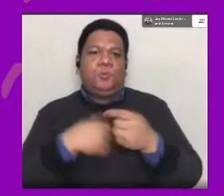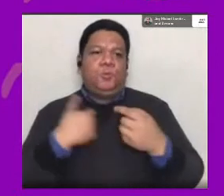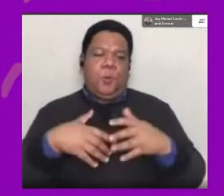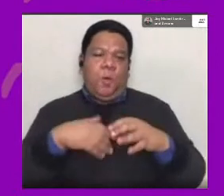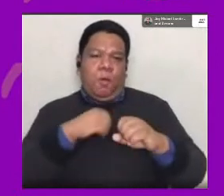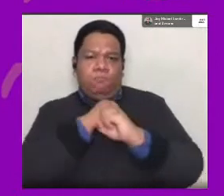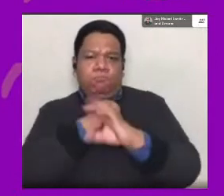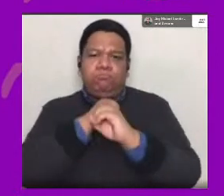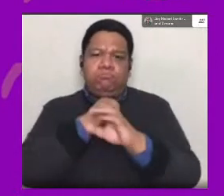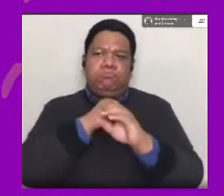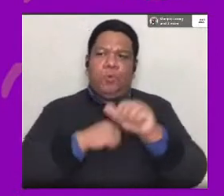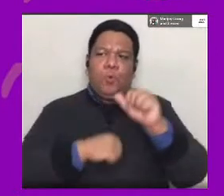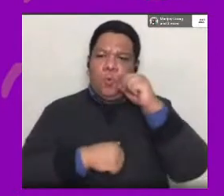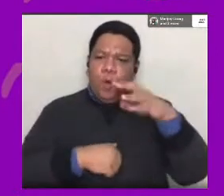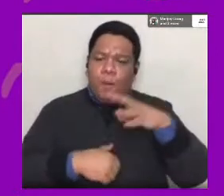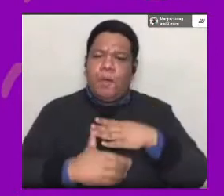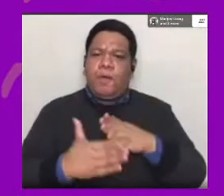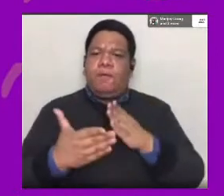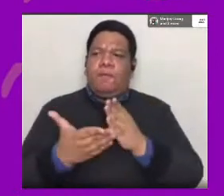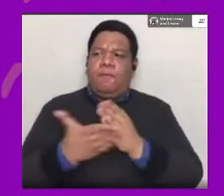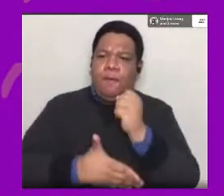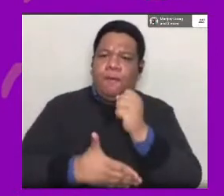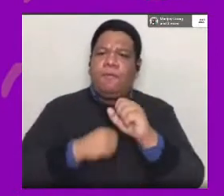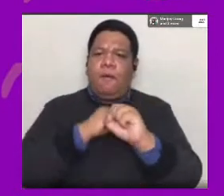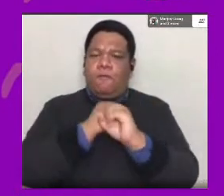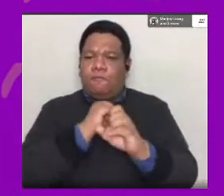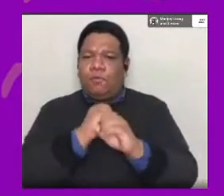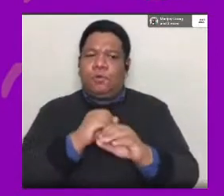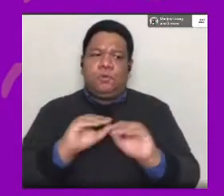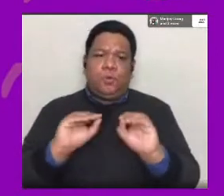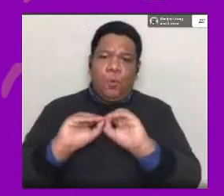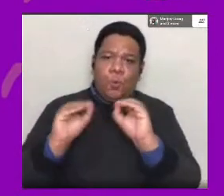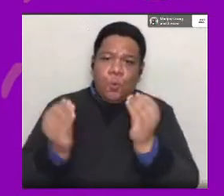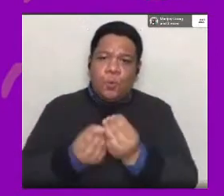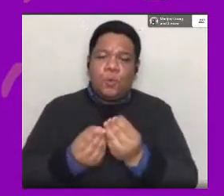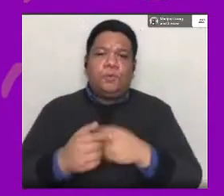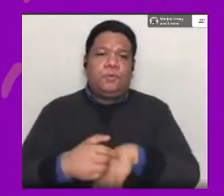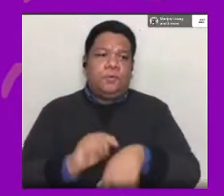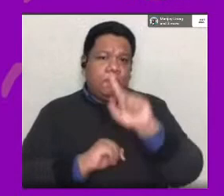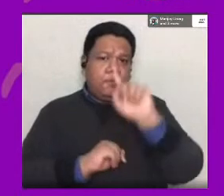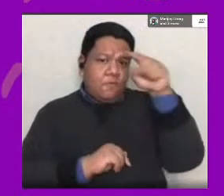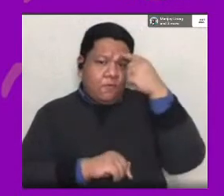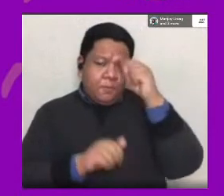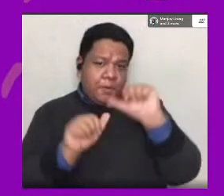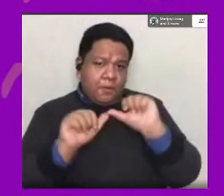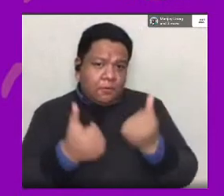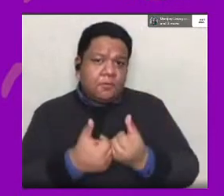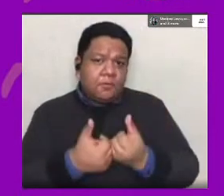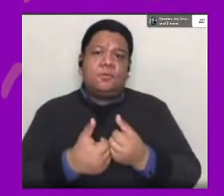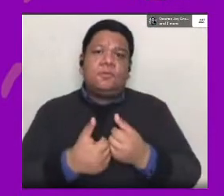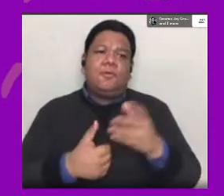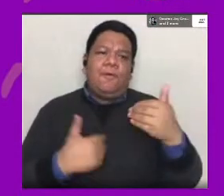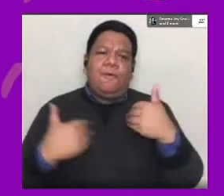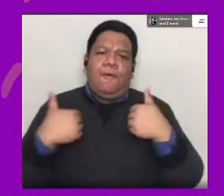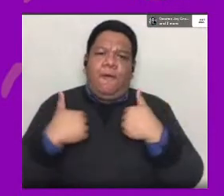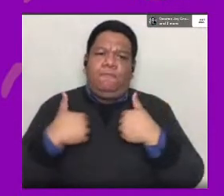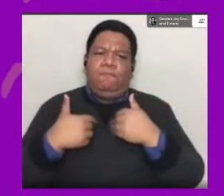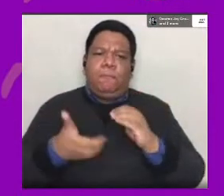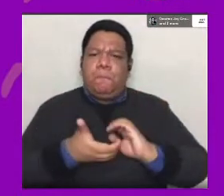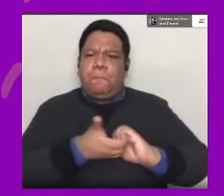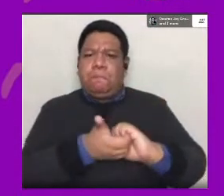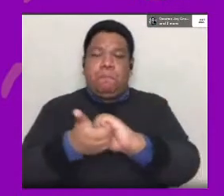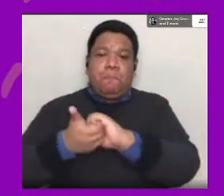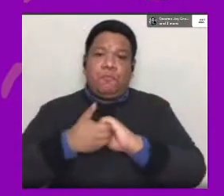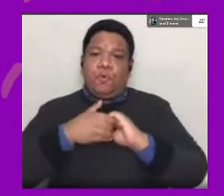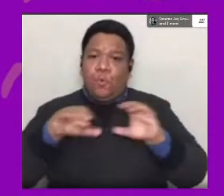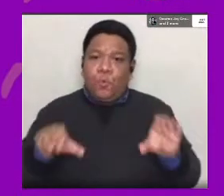of women's rights advocates, civil society, government agencies, and development partners